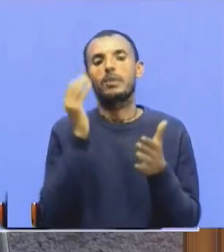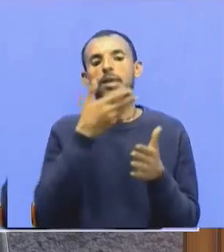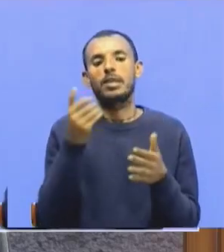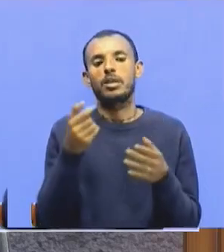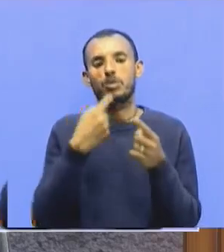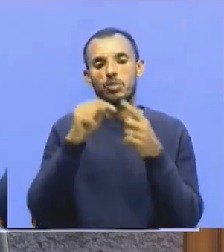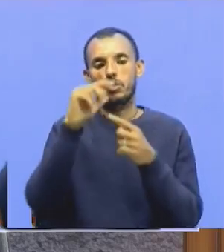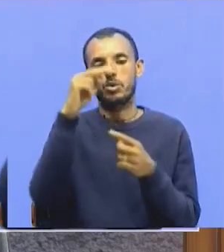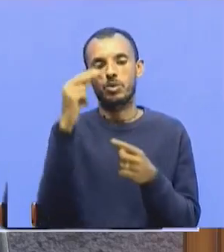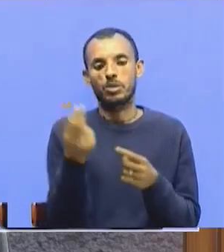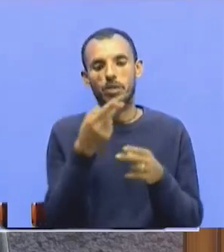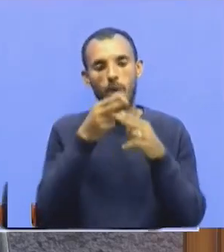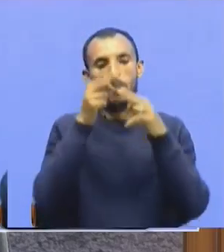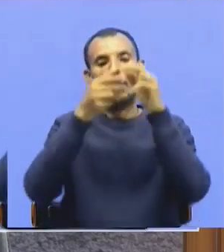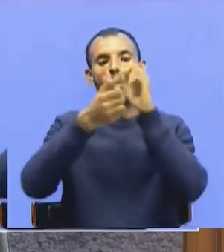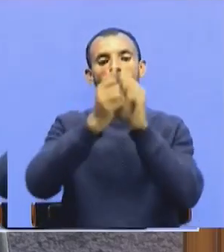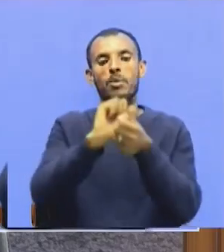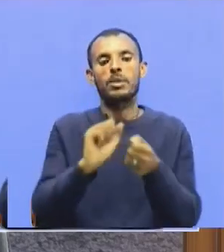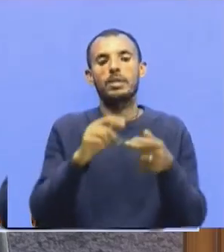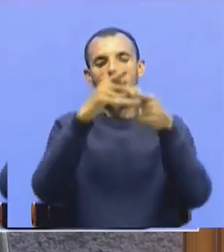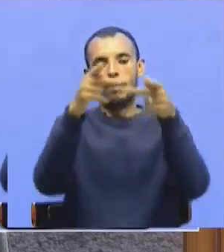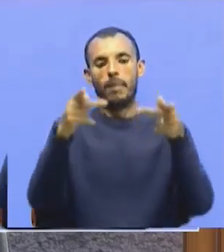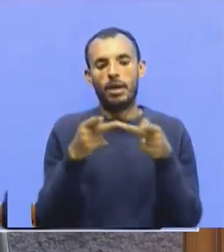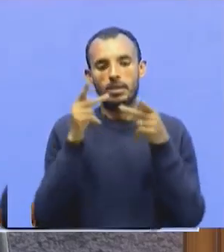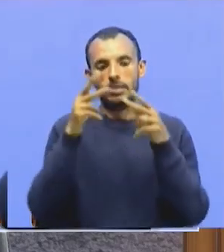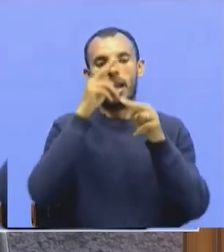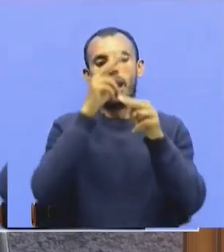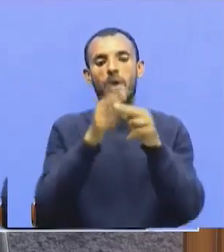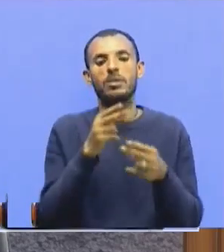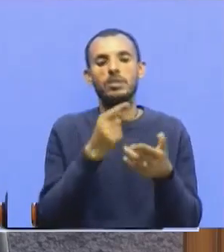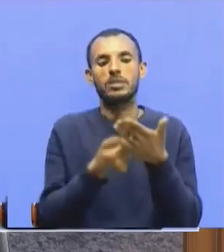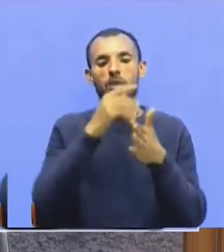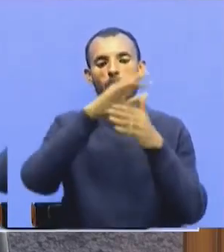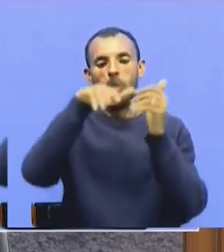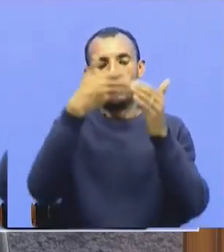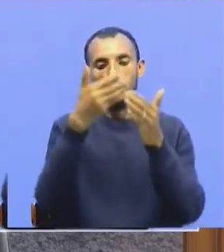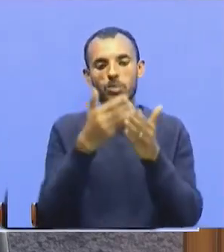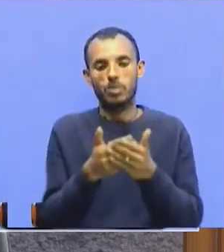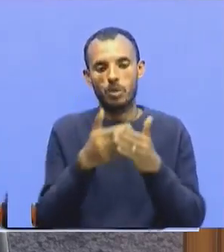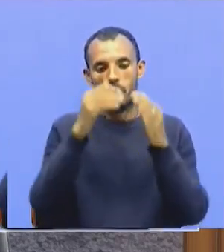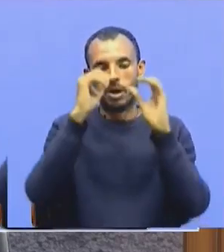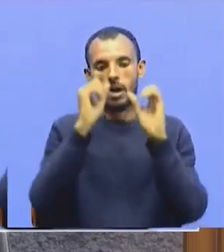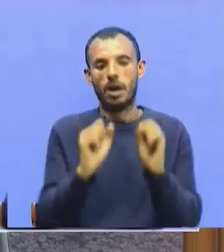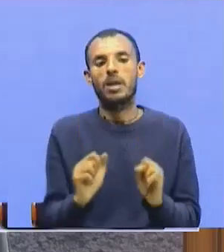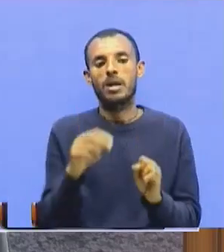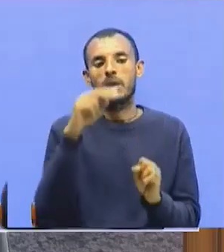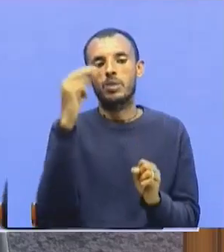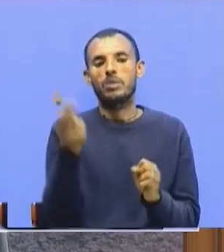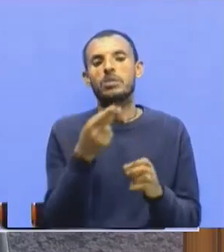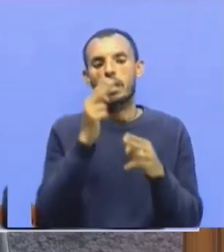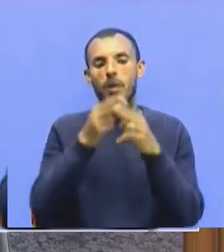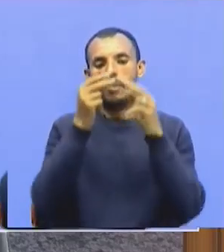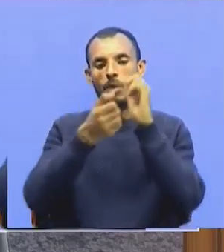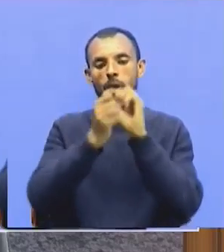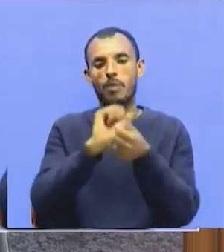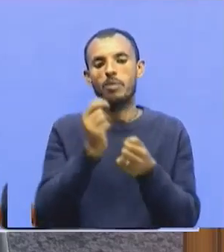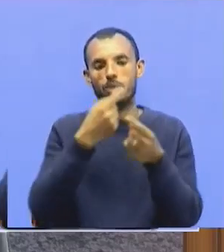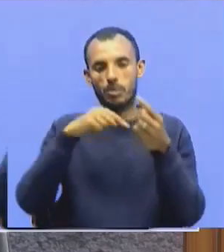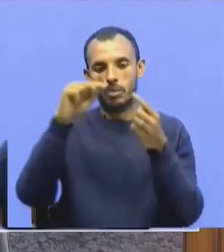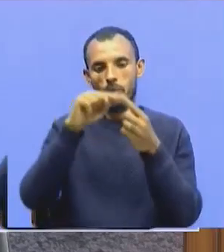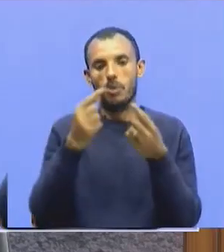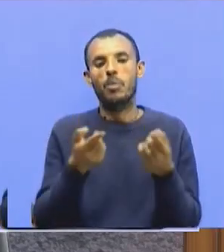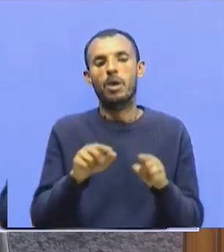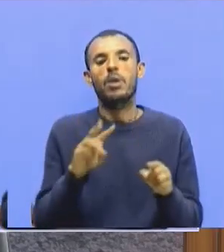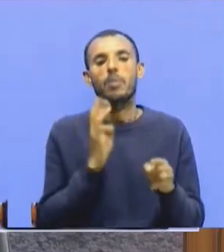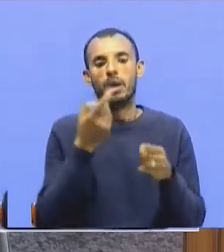use pronouns to replace the noun. This is also can be used a pronoun too. So when we